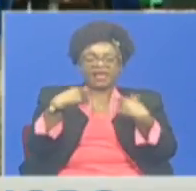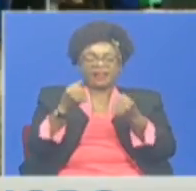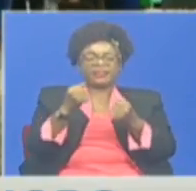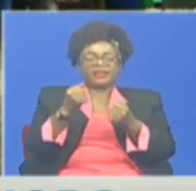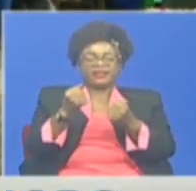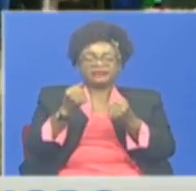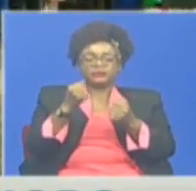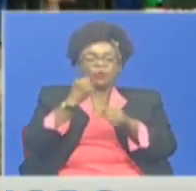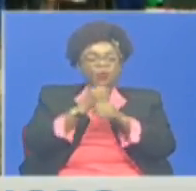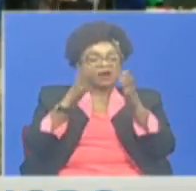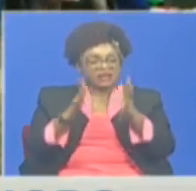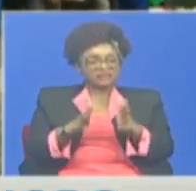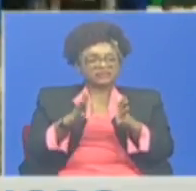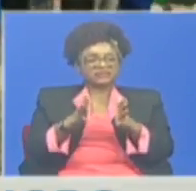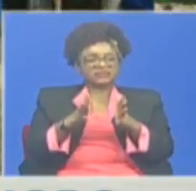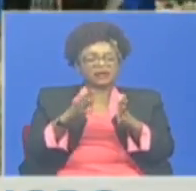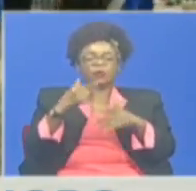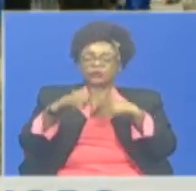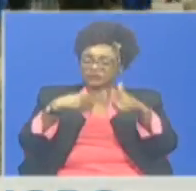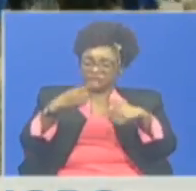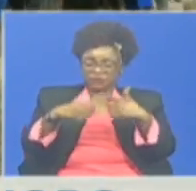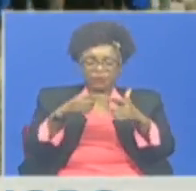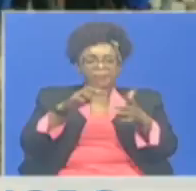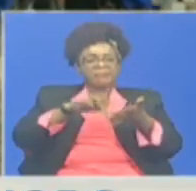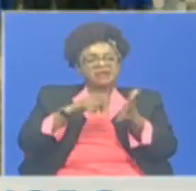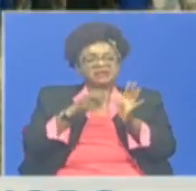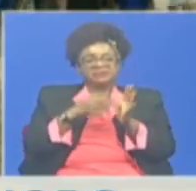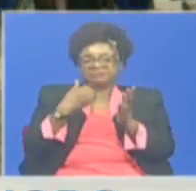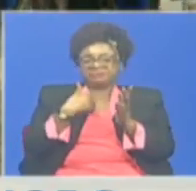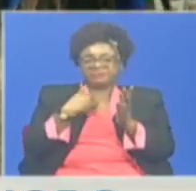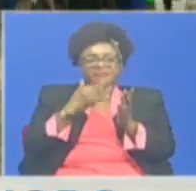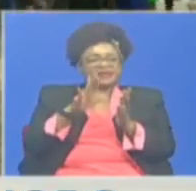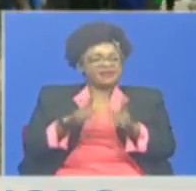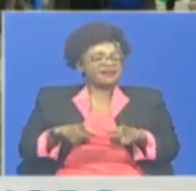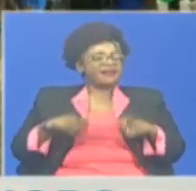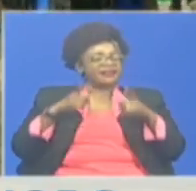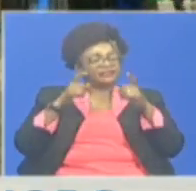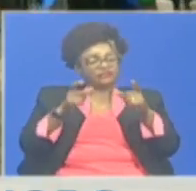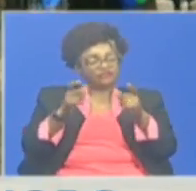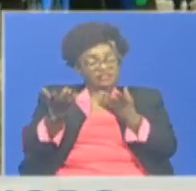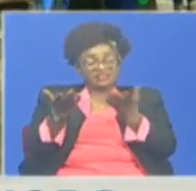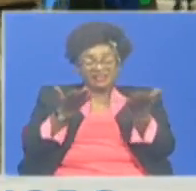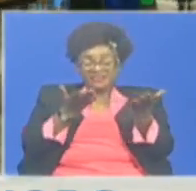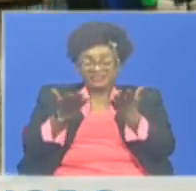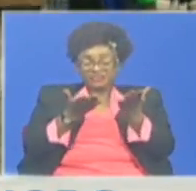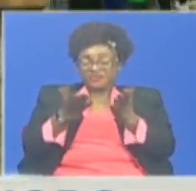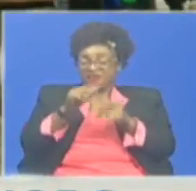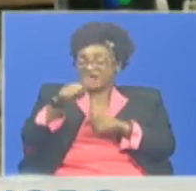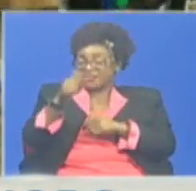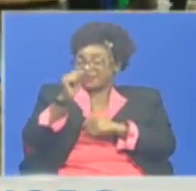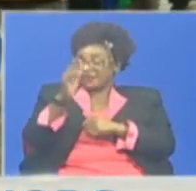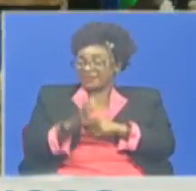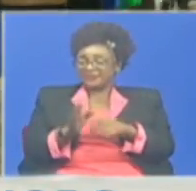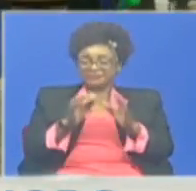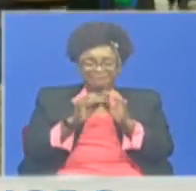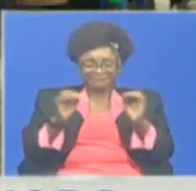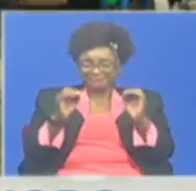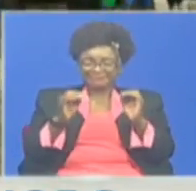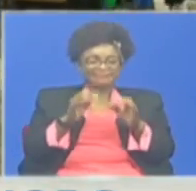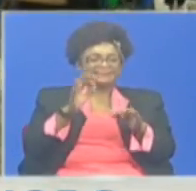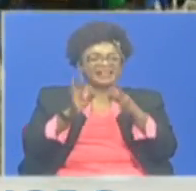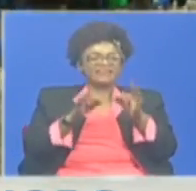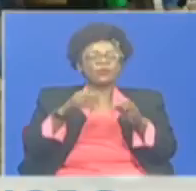those already in the trenches say they will not relent in their dedication to the service of their fellow Kenyans. They say that they will fight